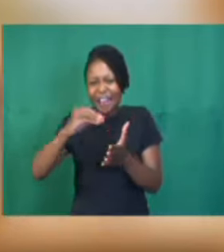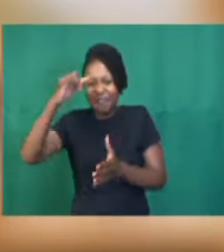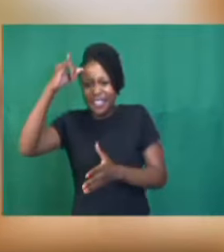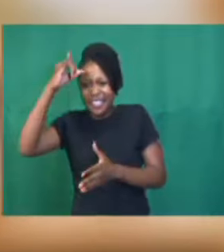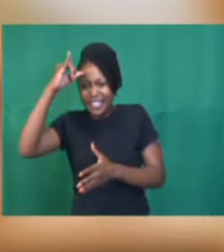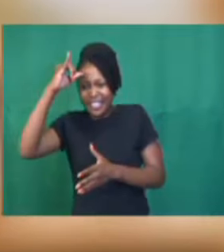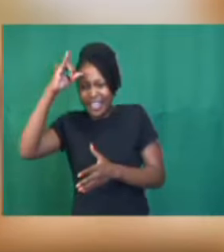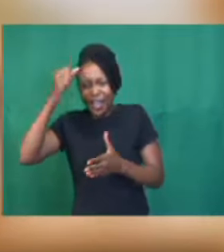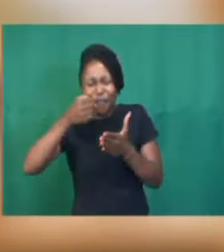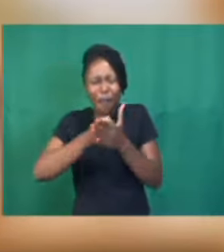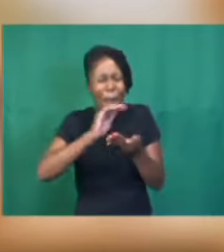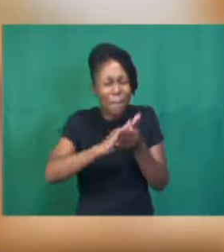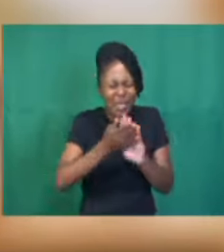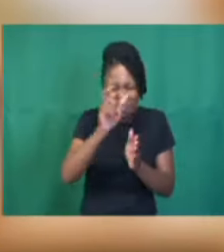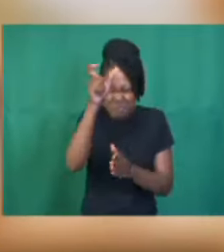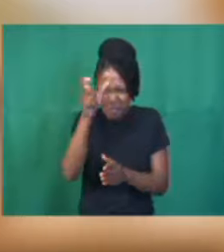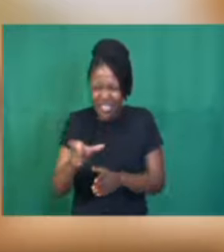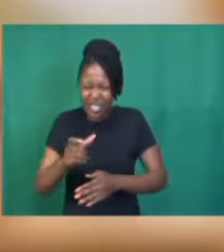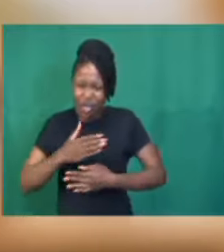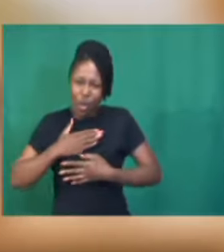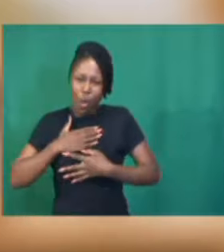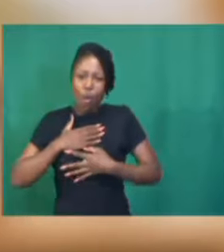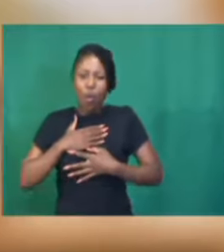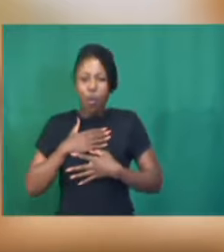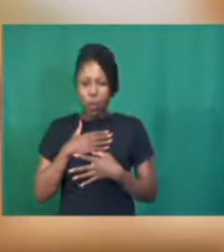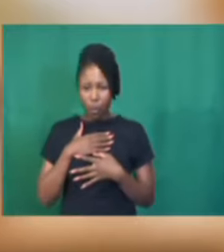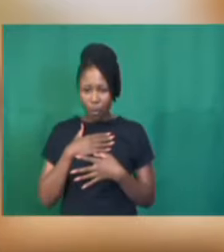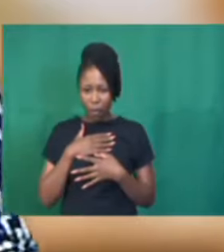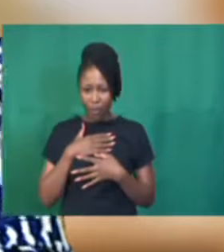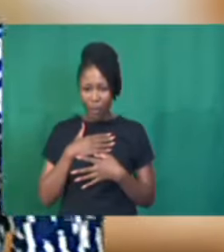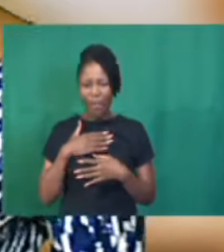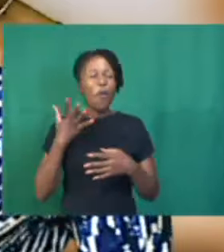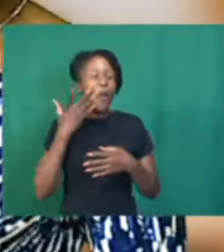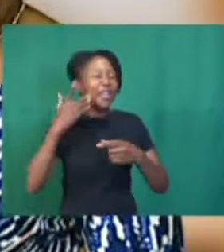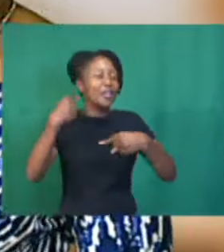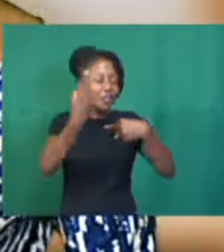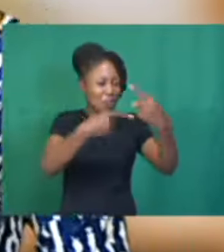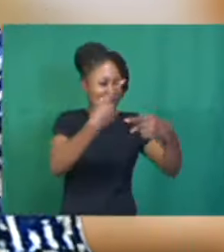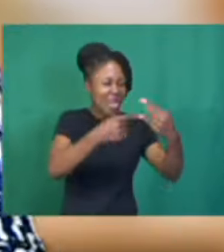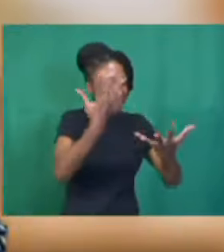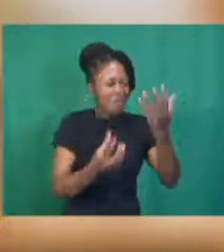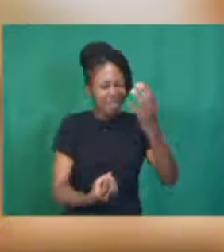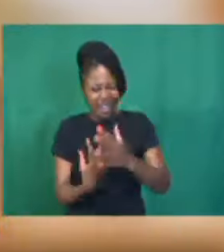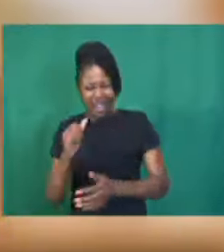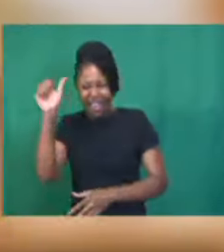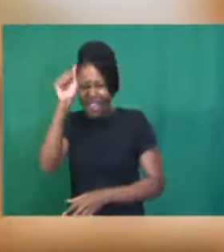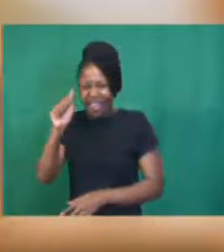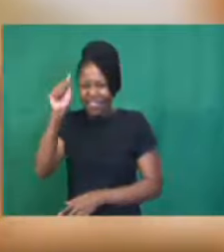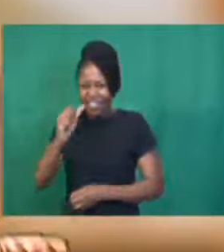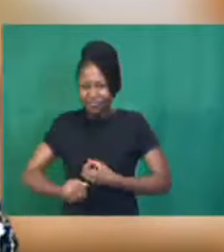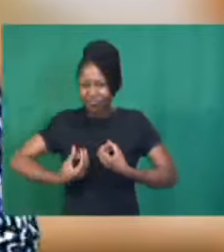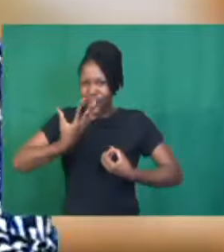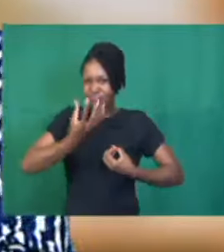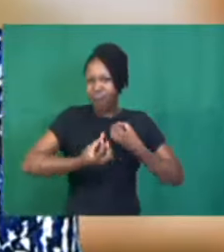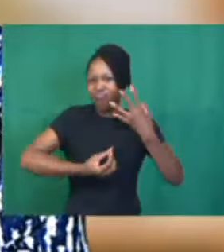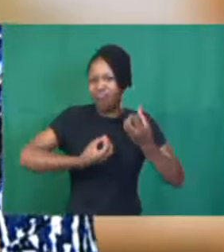to allow the readers to catch their breath, okay, before the adrenaline actually shoots up and down, and that